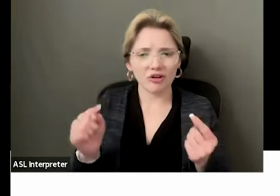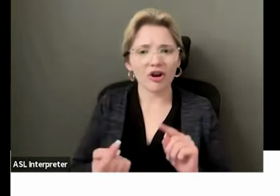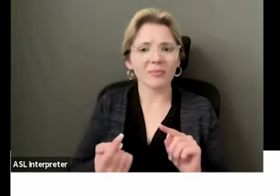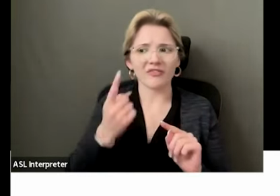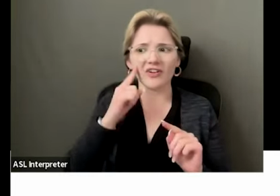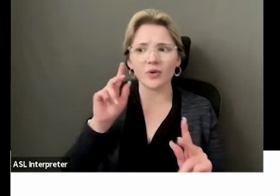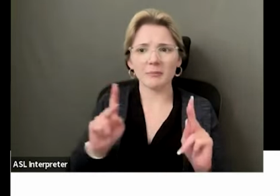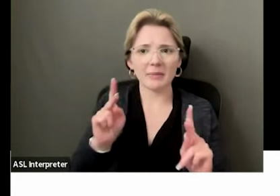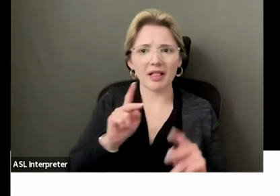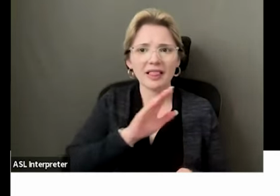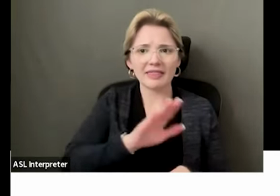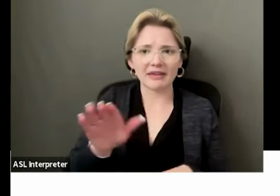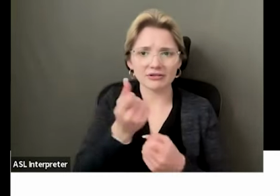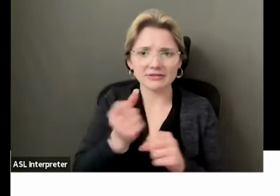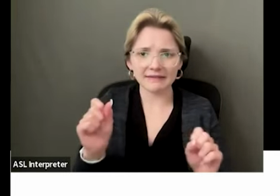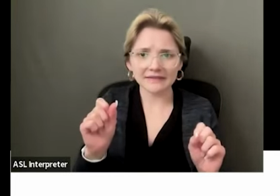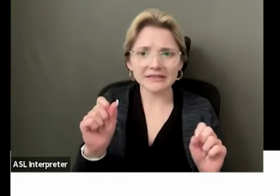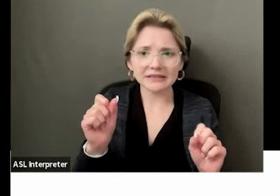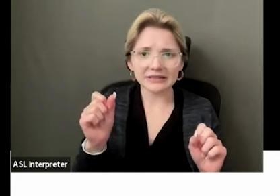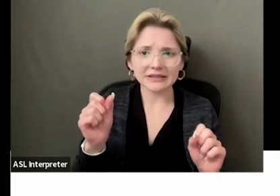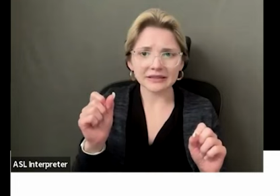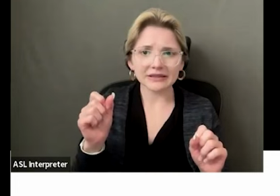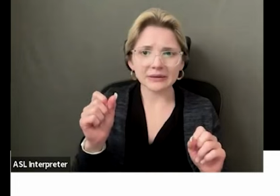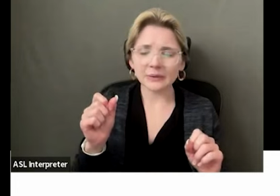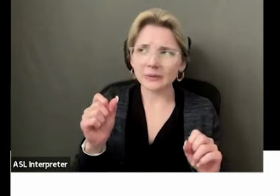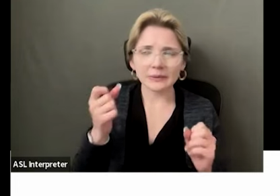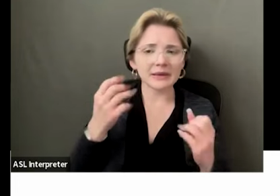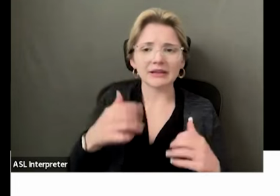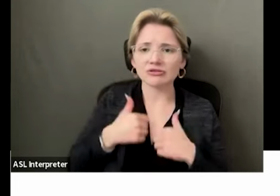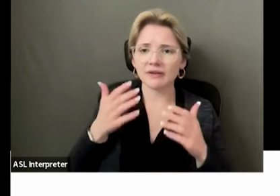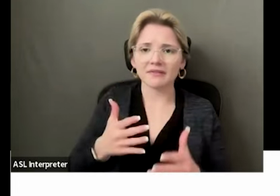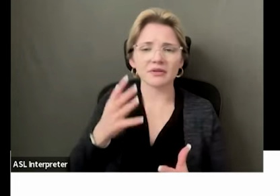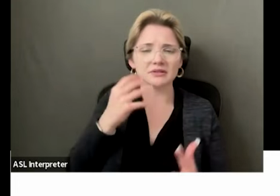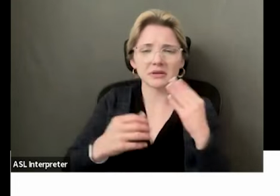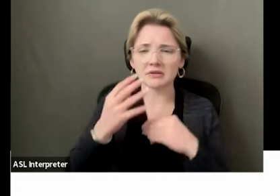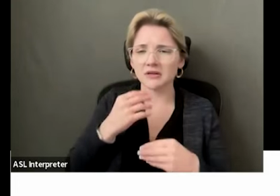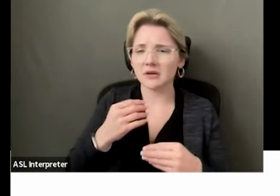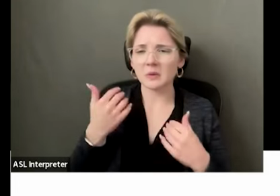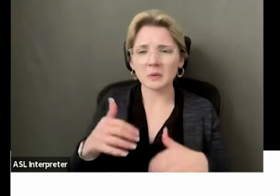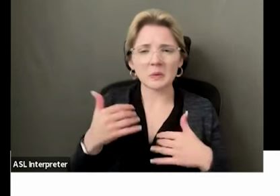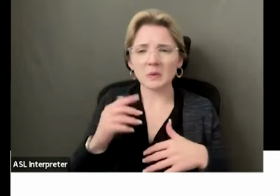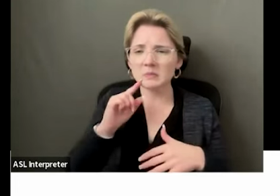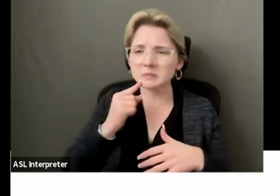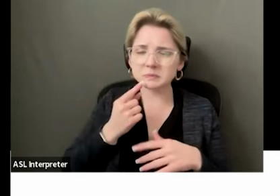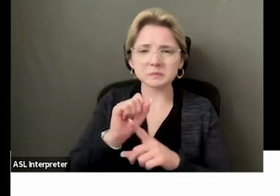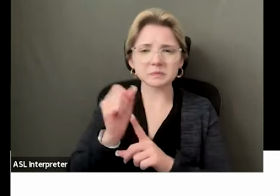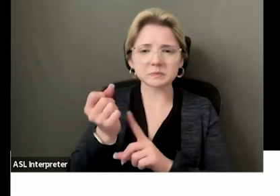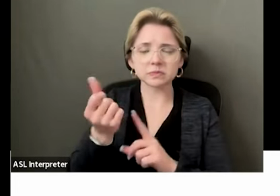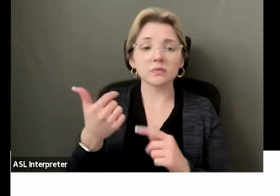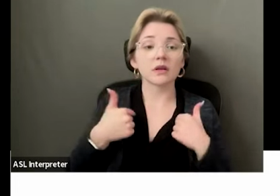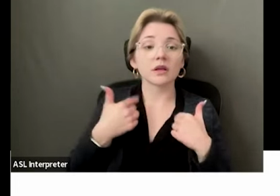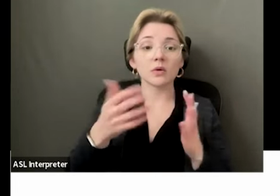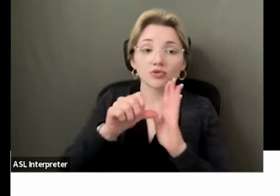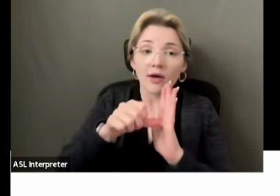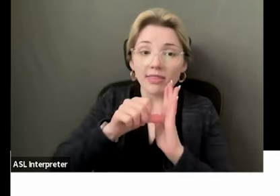safety. It can break the trust you may have already built with that survivor. And just want to also highlight while I'm talking about this,